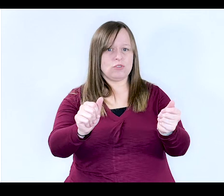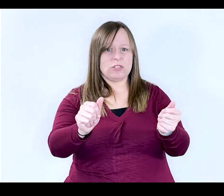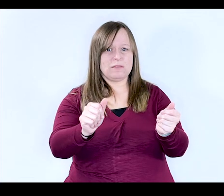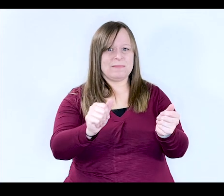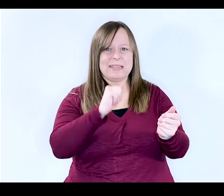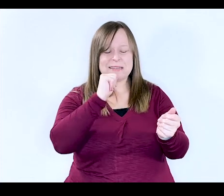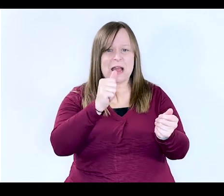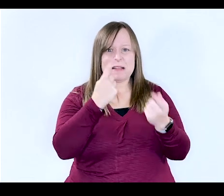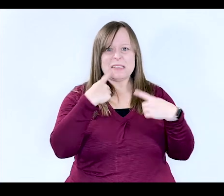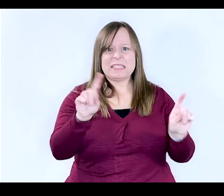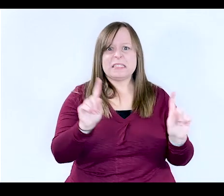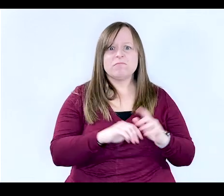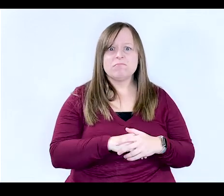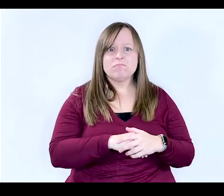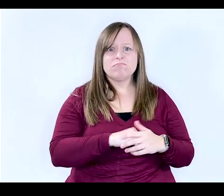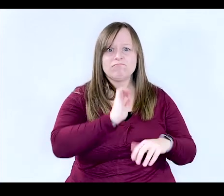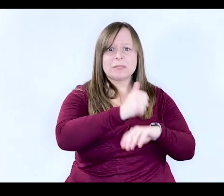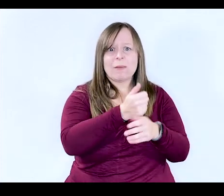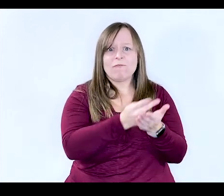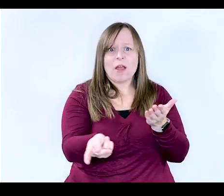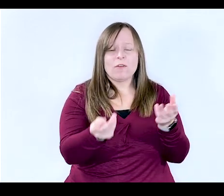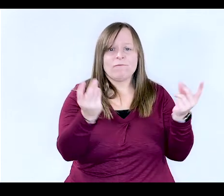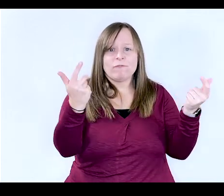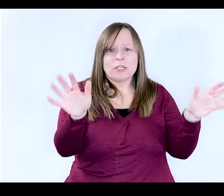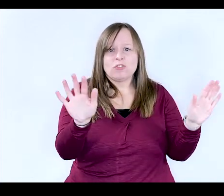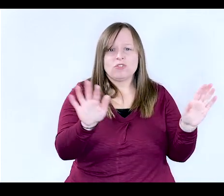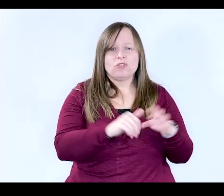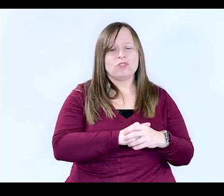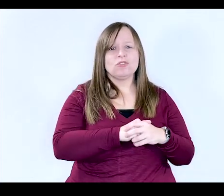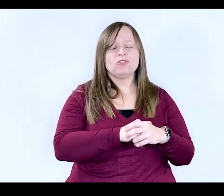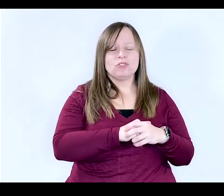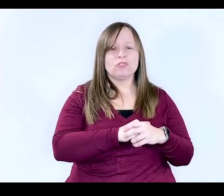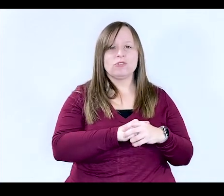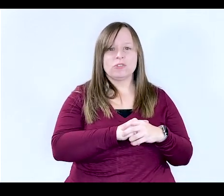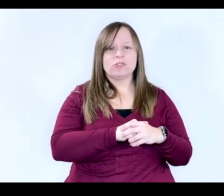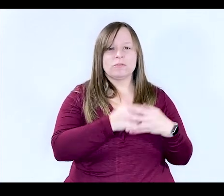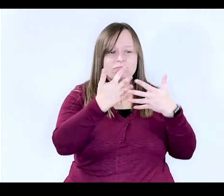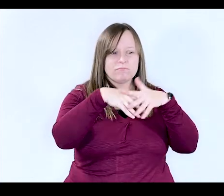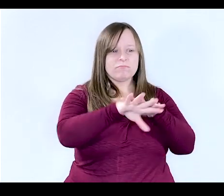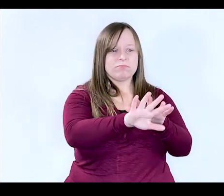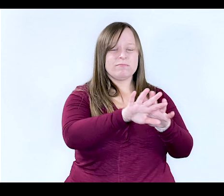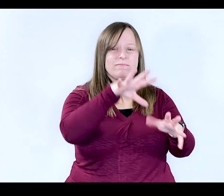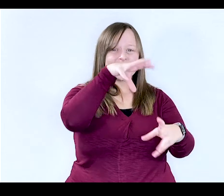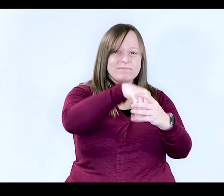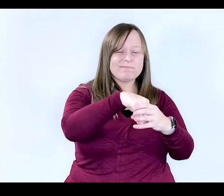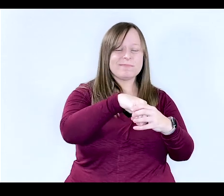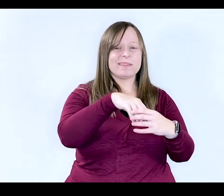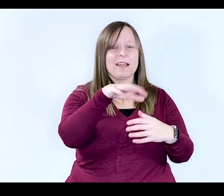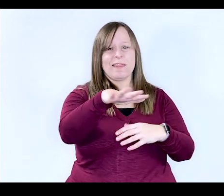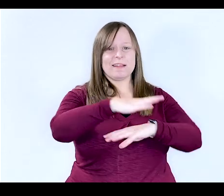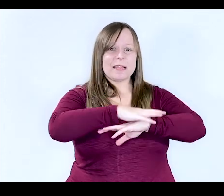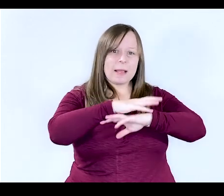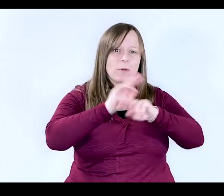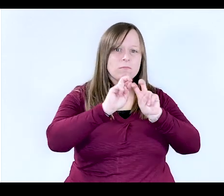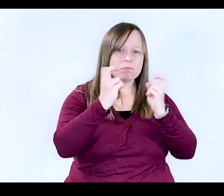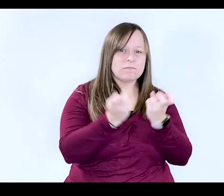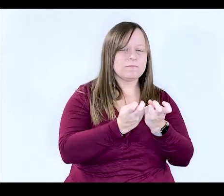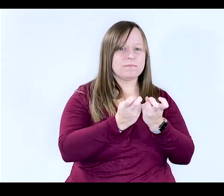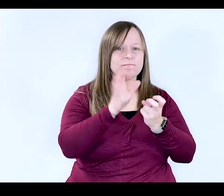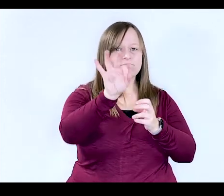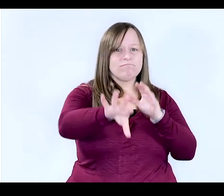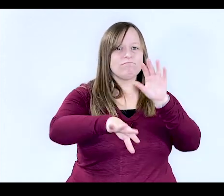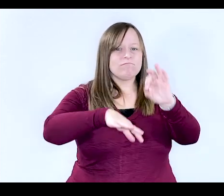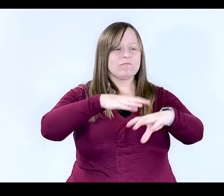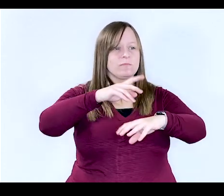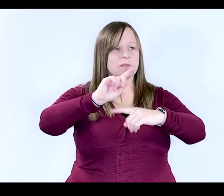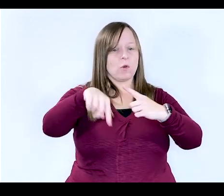for failure. And that's why it's so important to understand intersectionality, being at the table, and